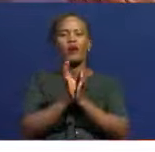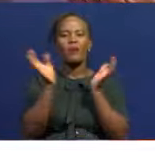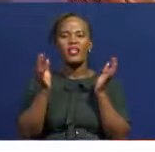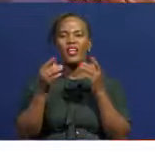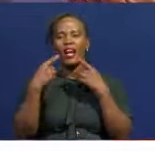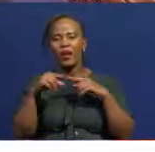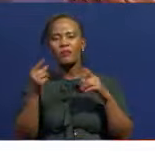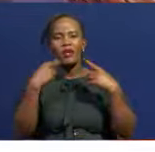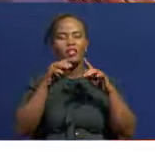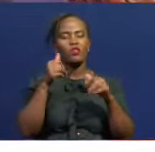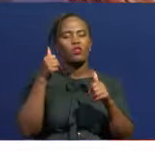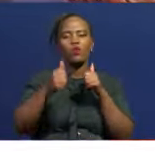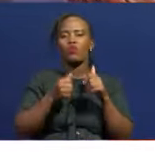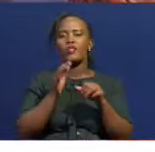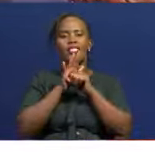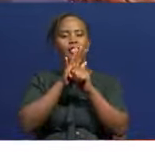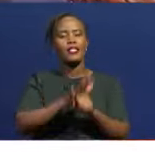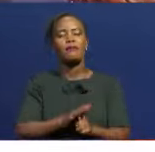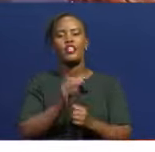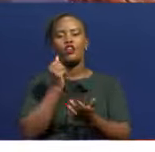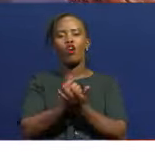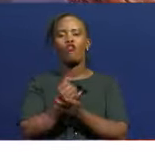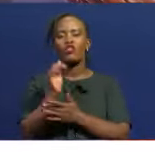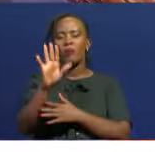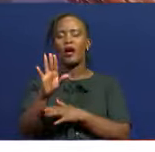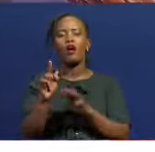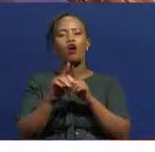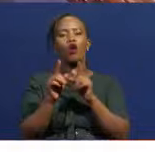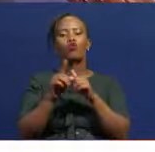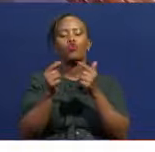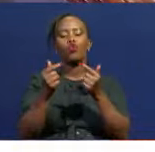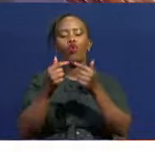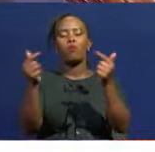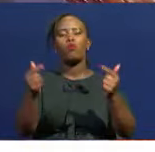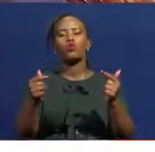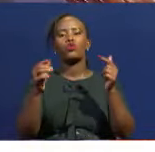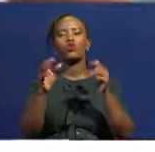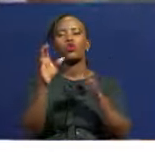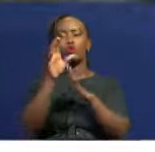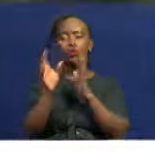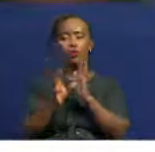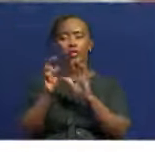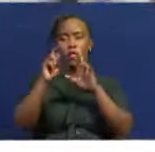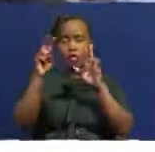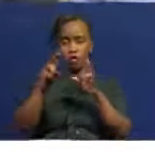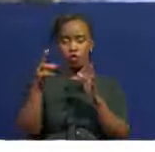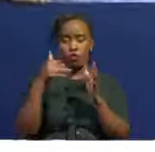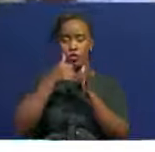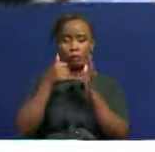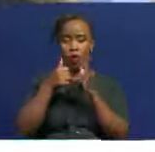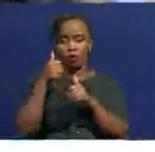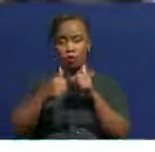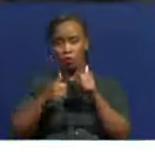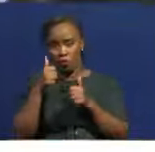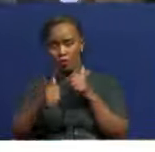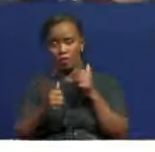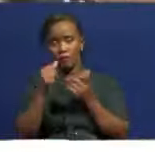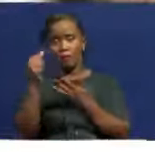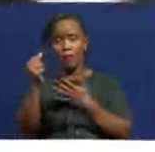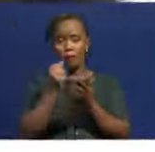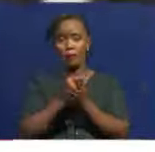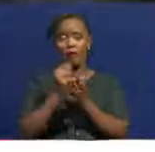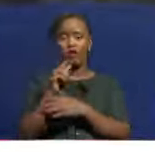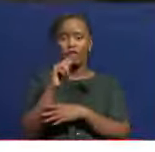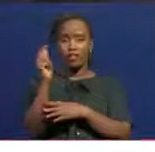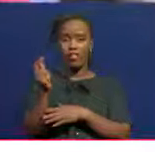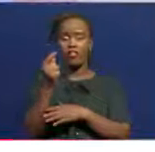that demean his office and offend the Constitution on issues that touch on, among others, the employment of Kenyans to the